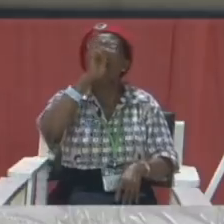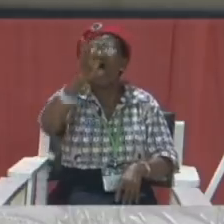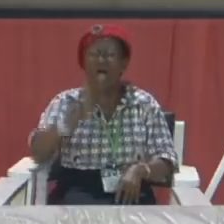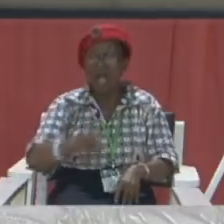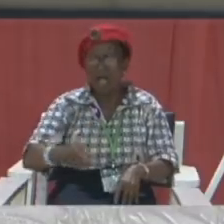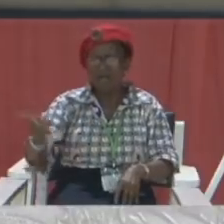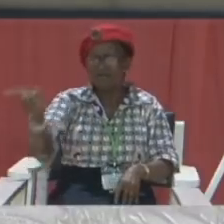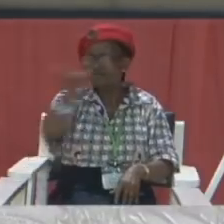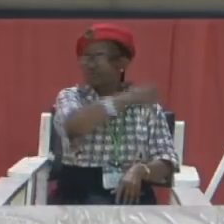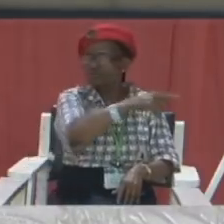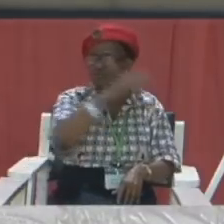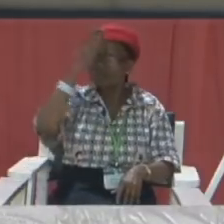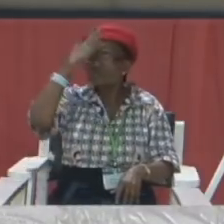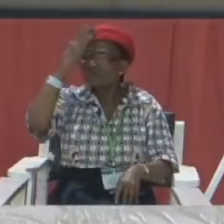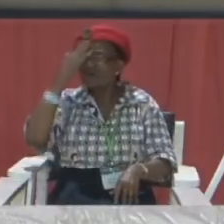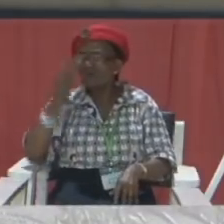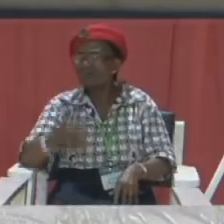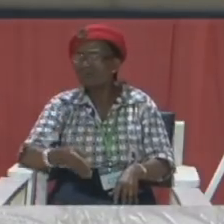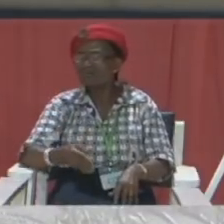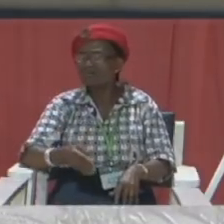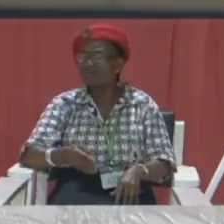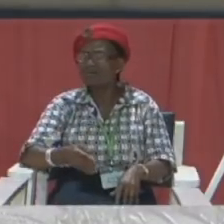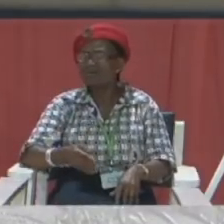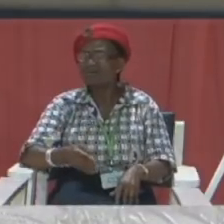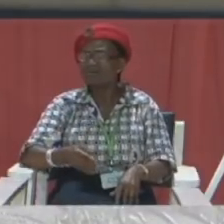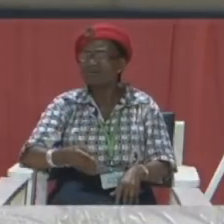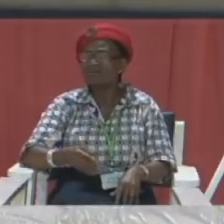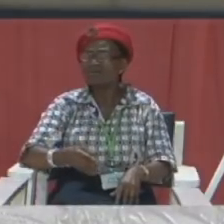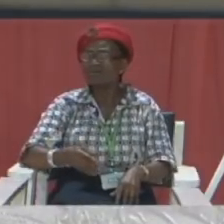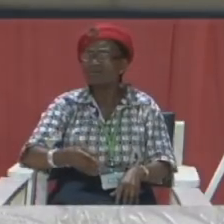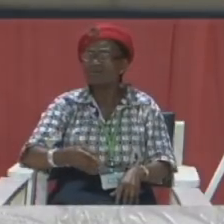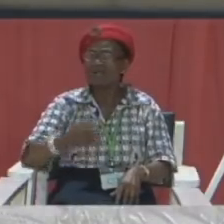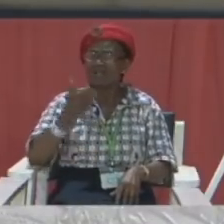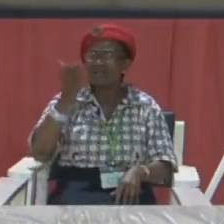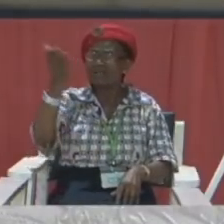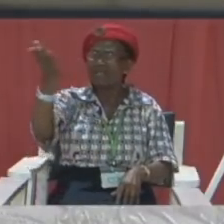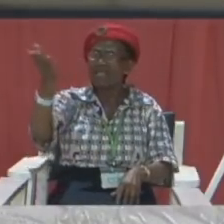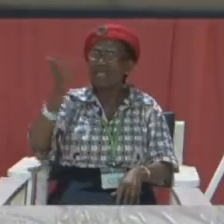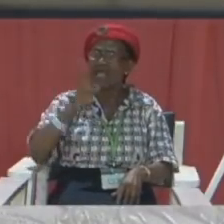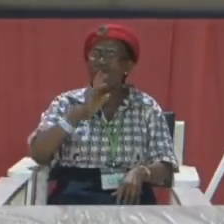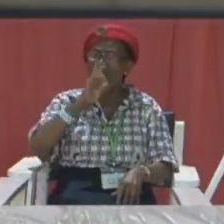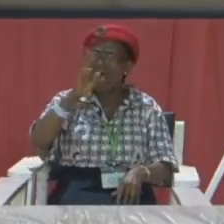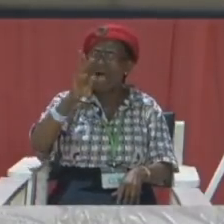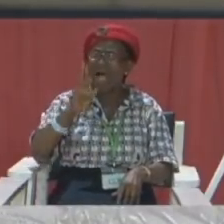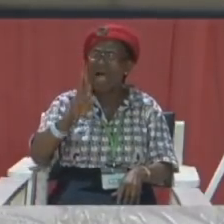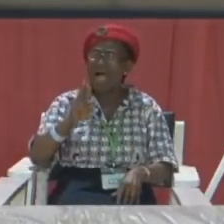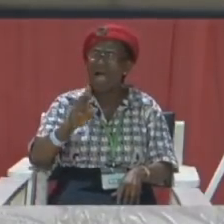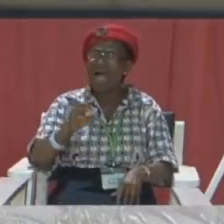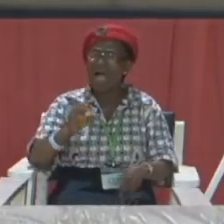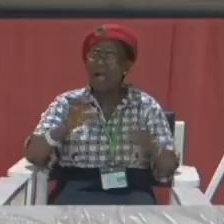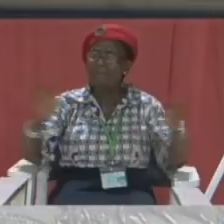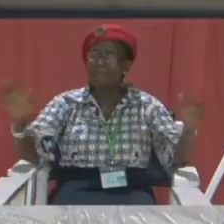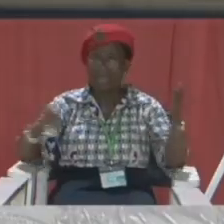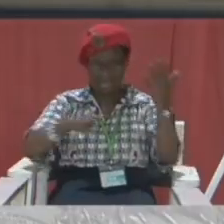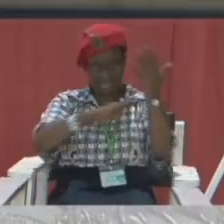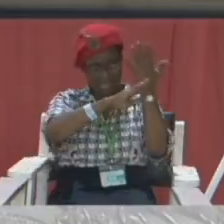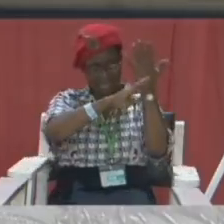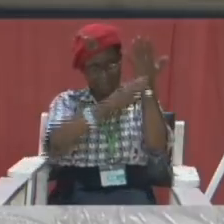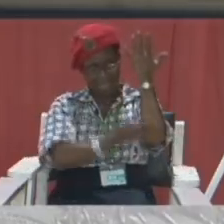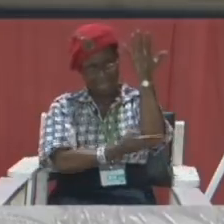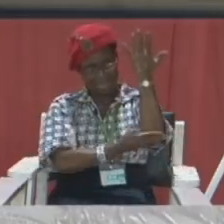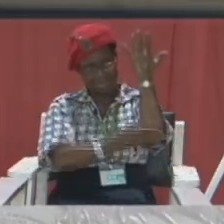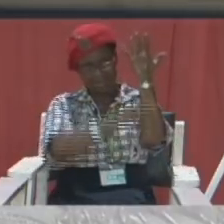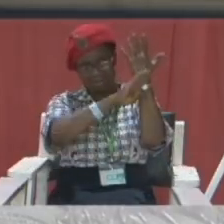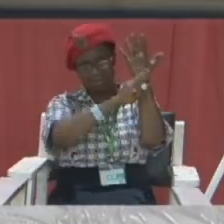know there are some big baskets in front. E mo pe awon agbon lanla kankan be ni